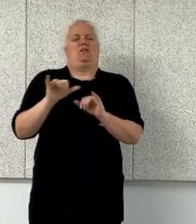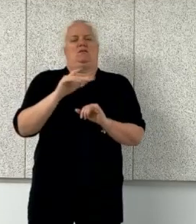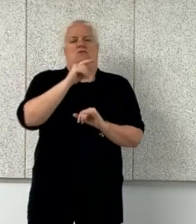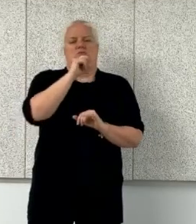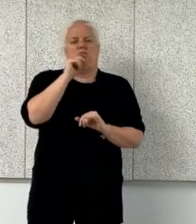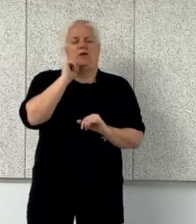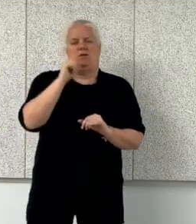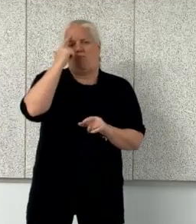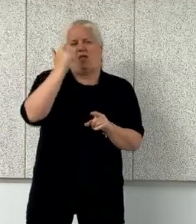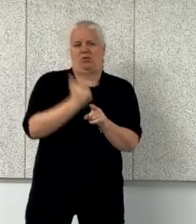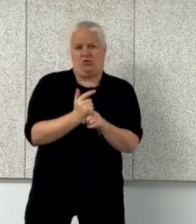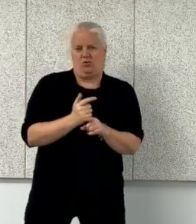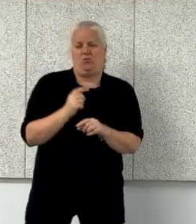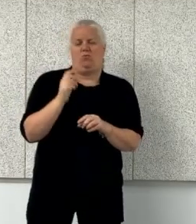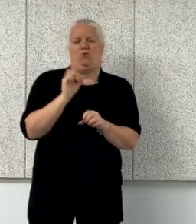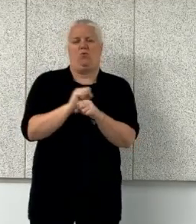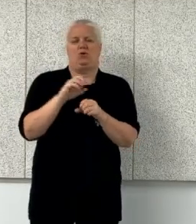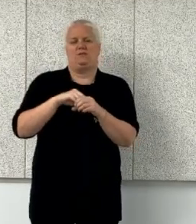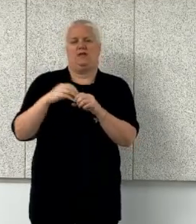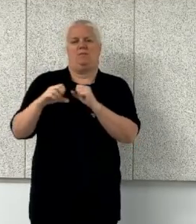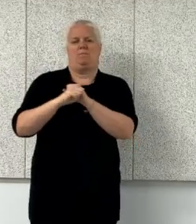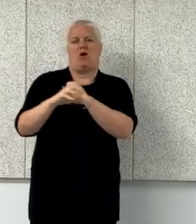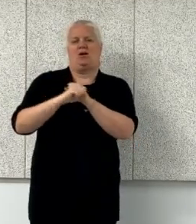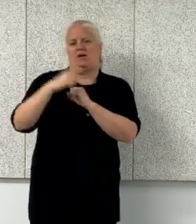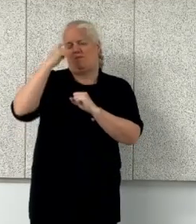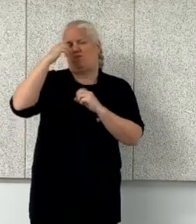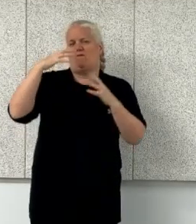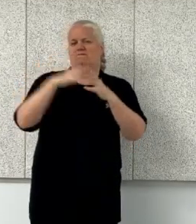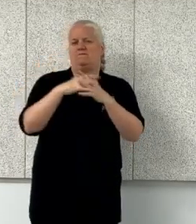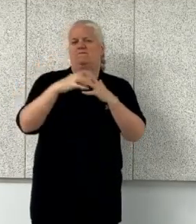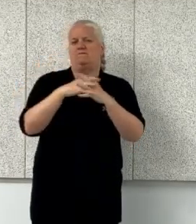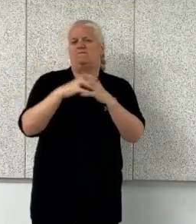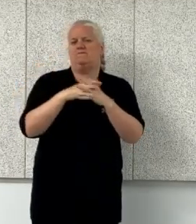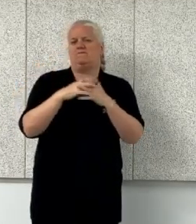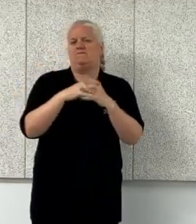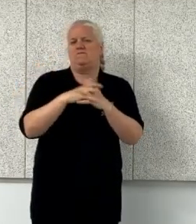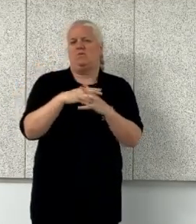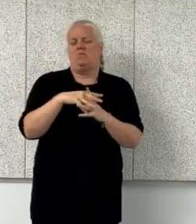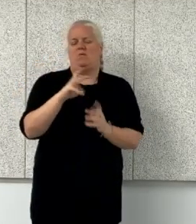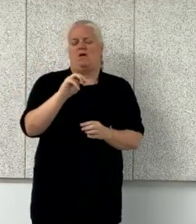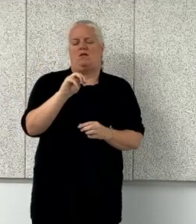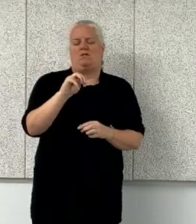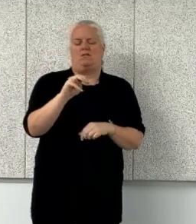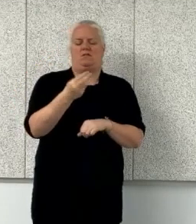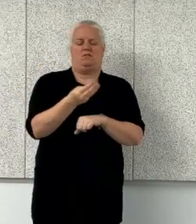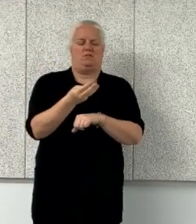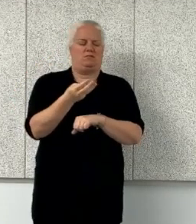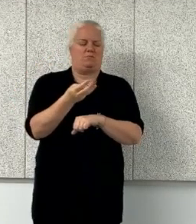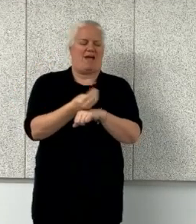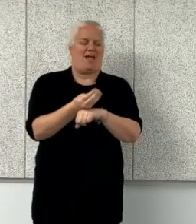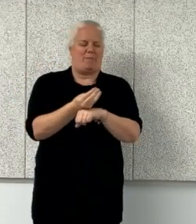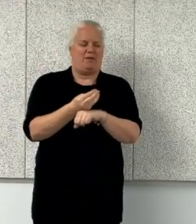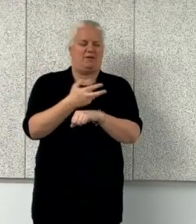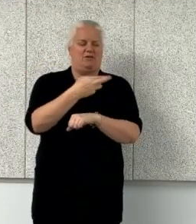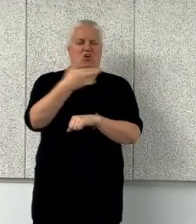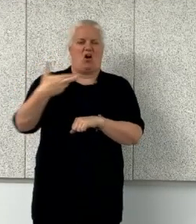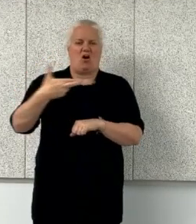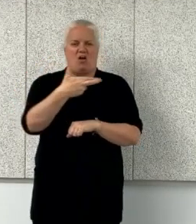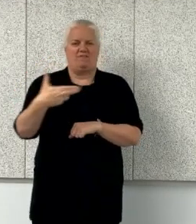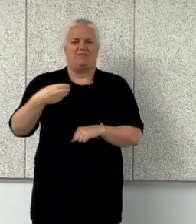for the, what's this one? Dennis. Literally, I'm like, what? Oh my gosh. Artie might be